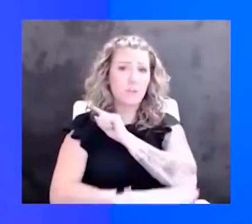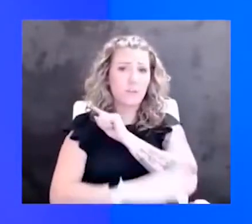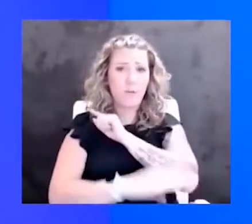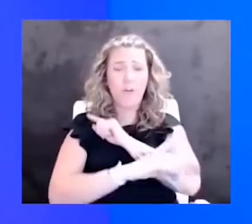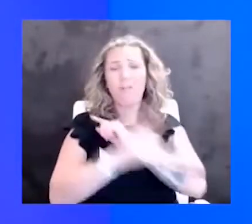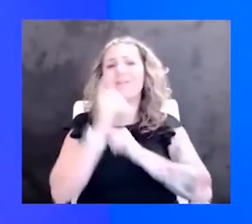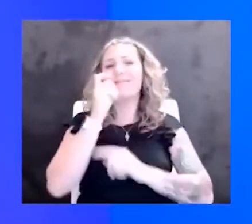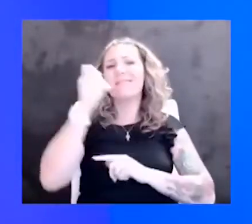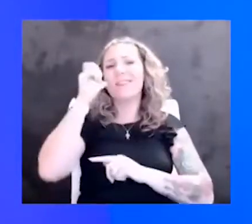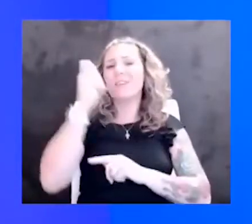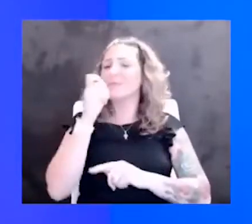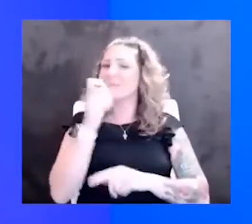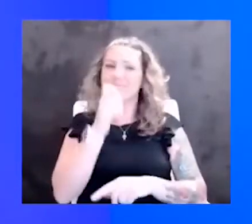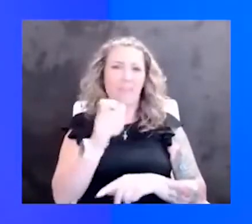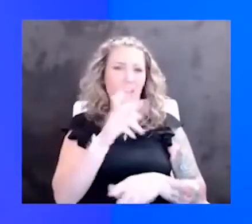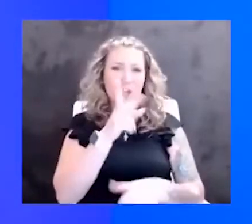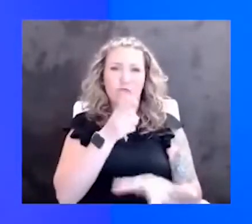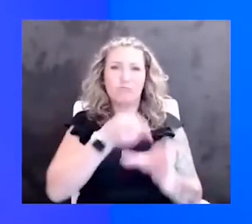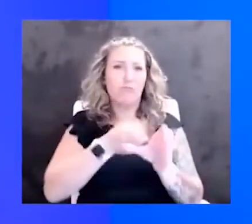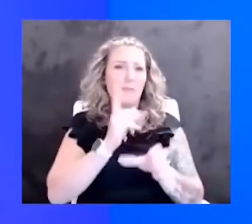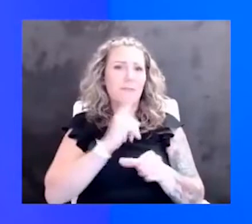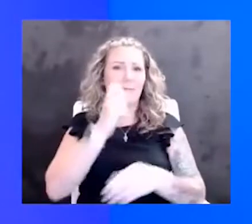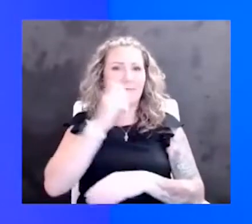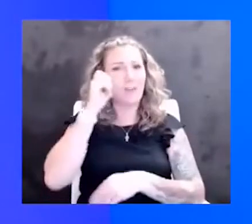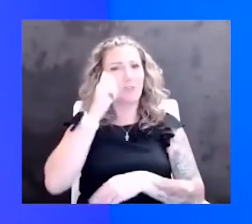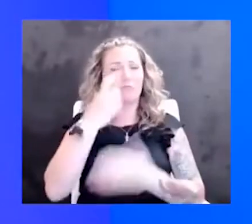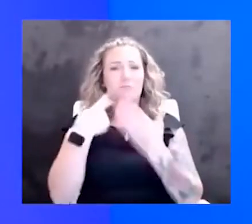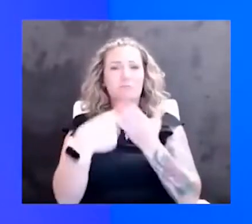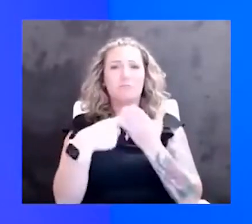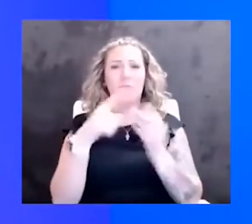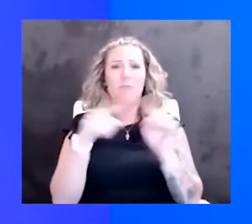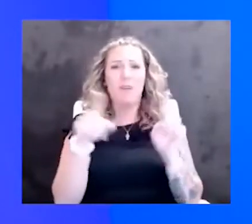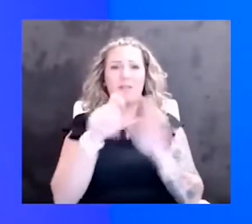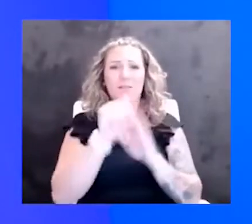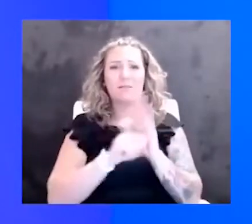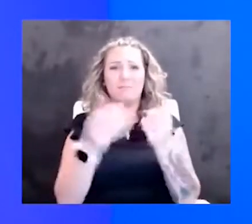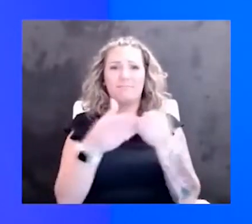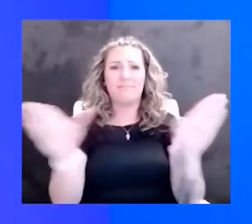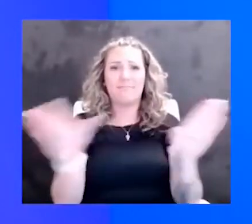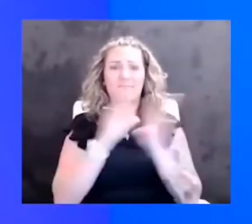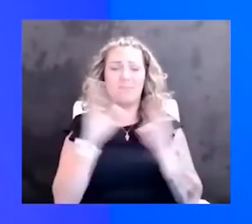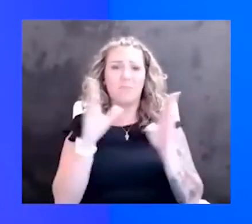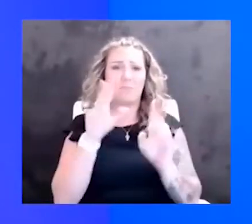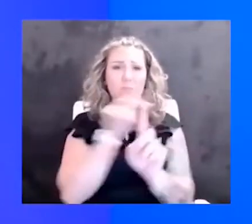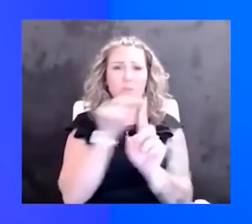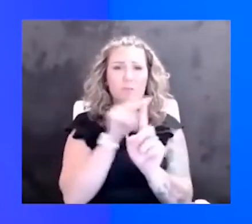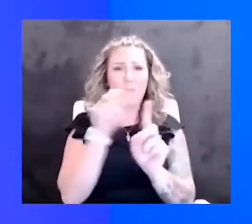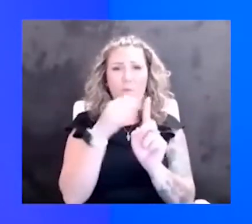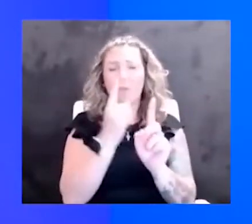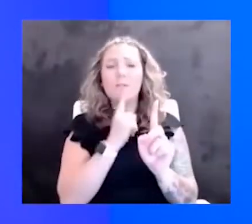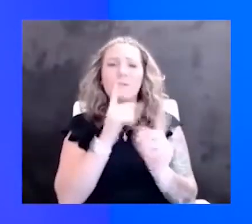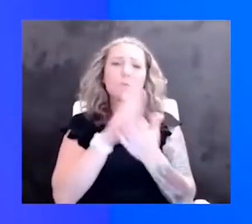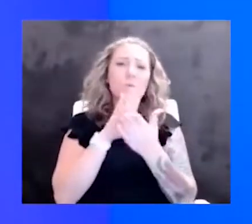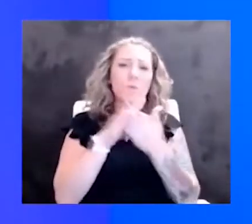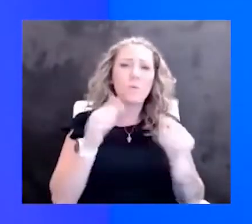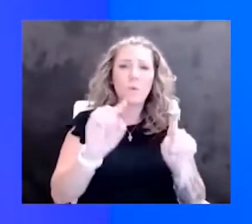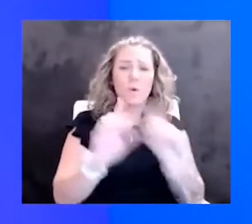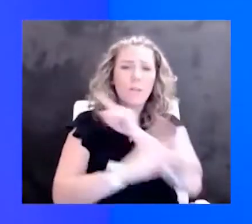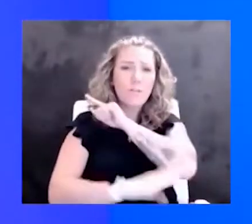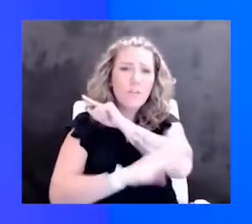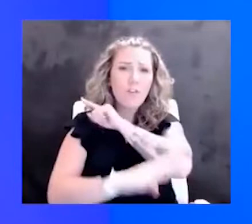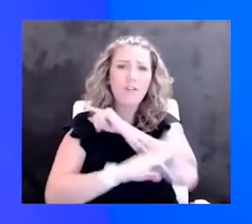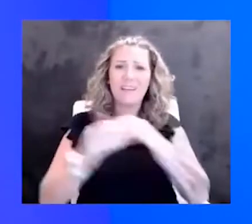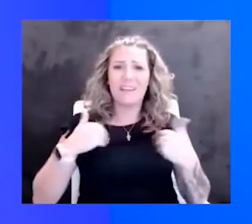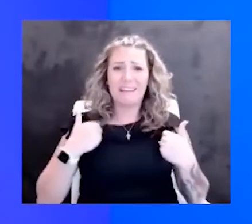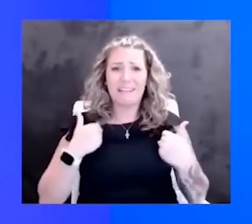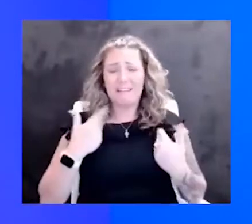call. Just what we can expect from a statewide perspective on schools in the fall when likely the younger students will not have been